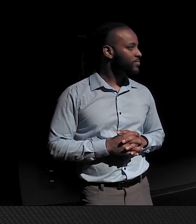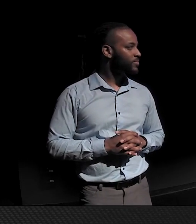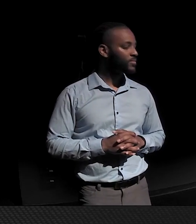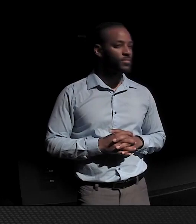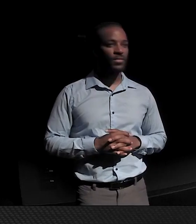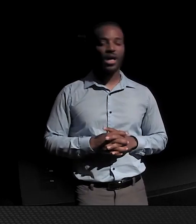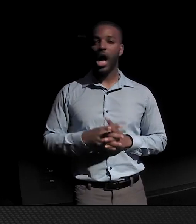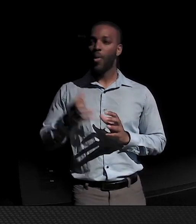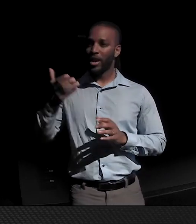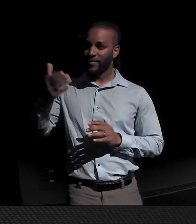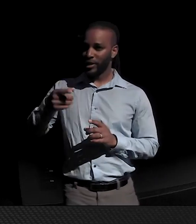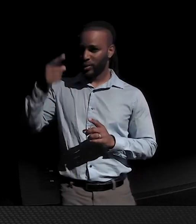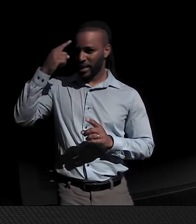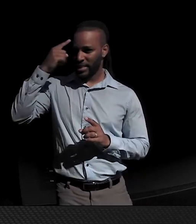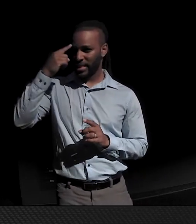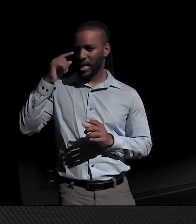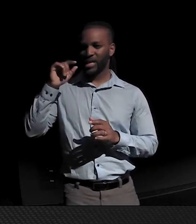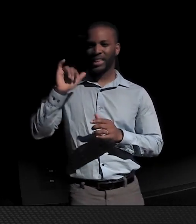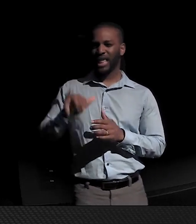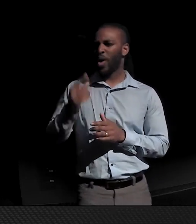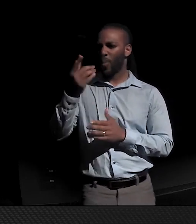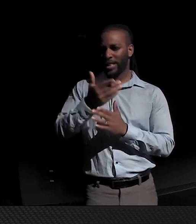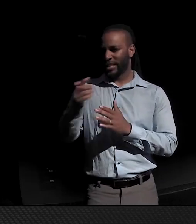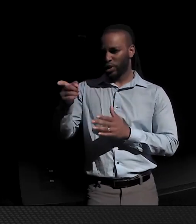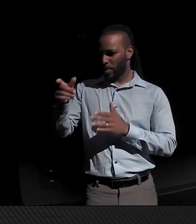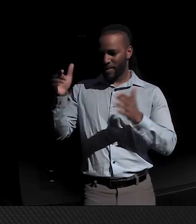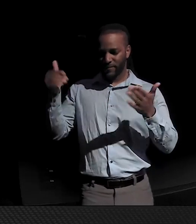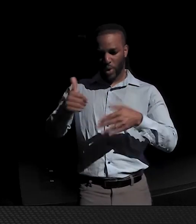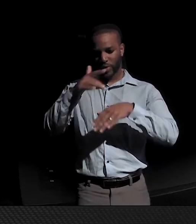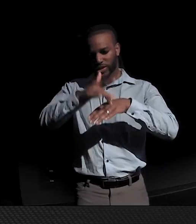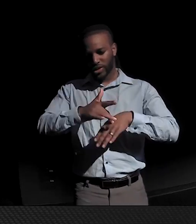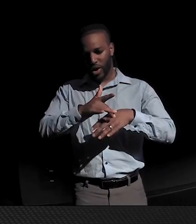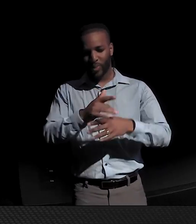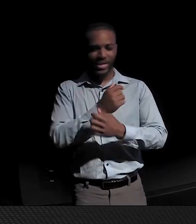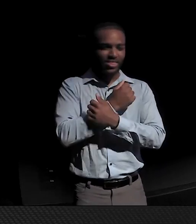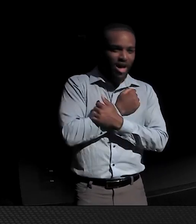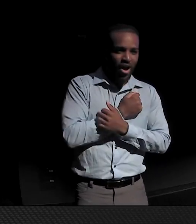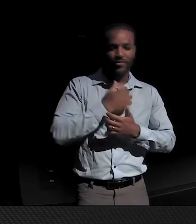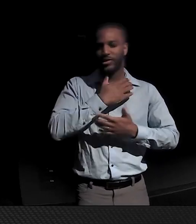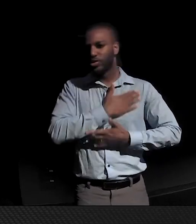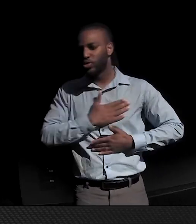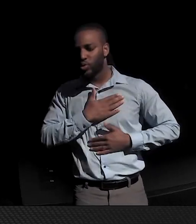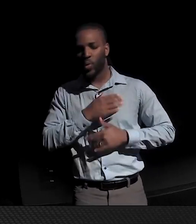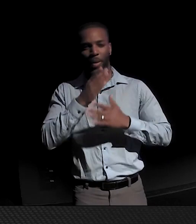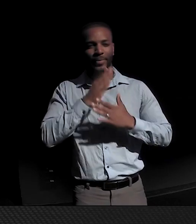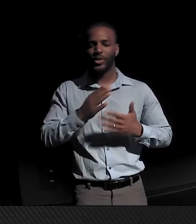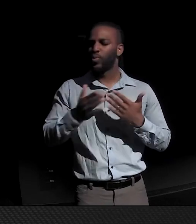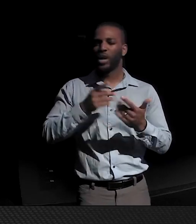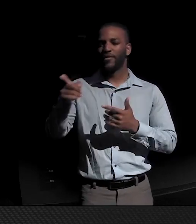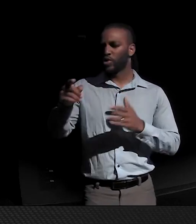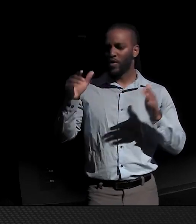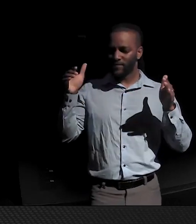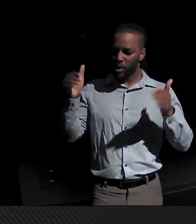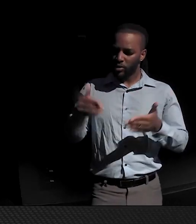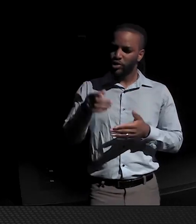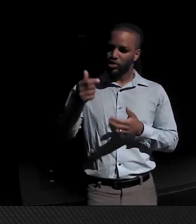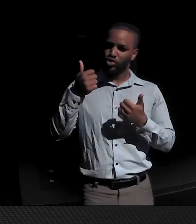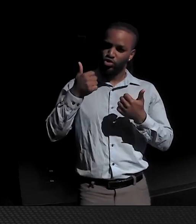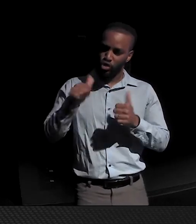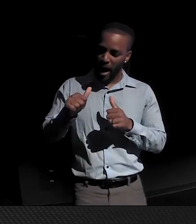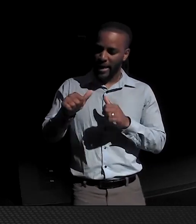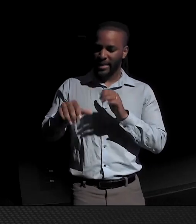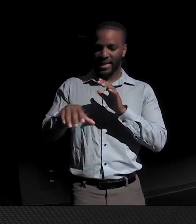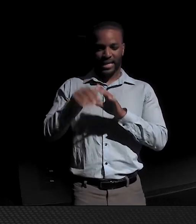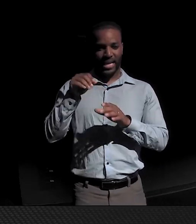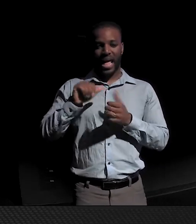I'd maybe invite you to think, what's that thing that you've been focusing on? Was it love? Was it joy? Was it peace? What are you focusing on that you're trying to get, and